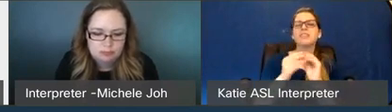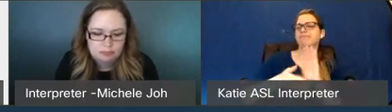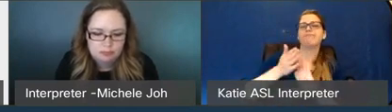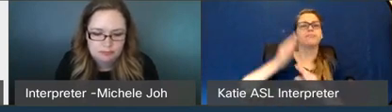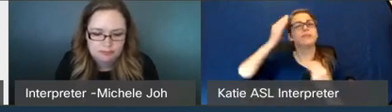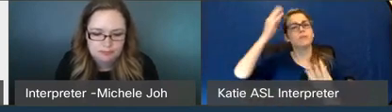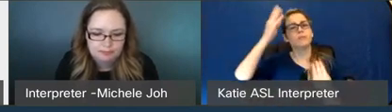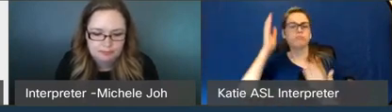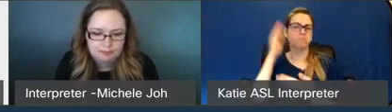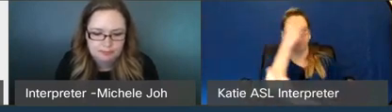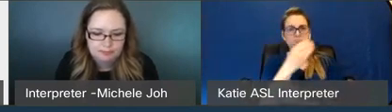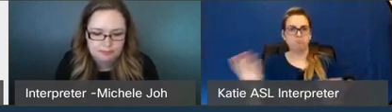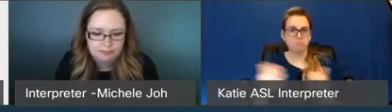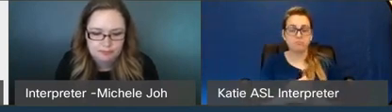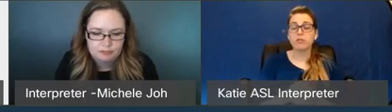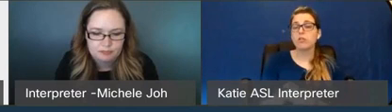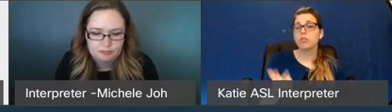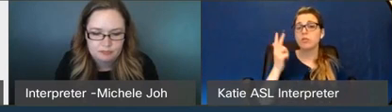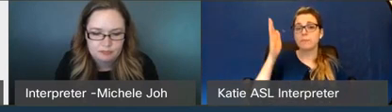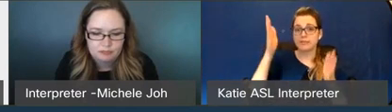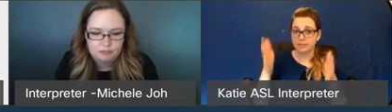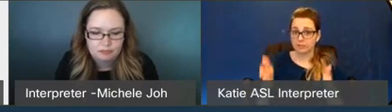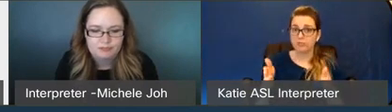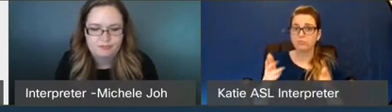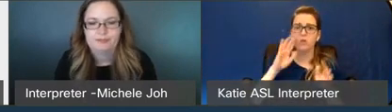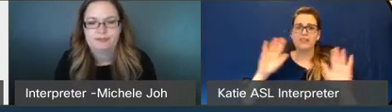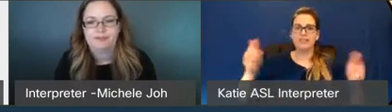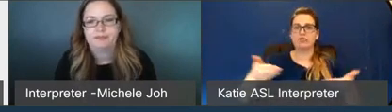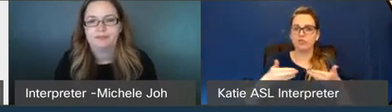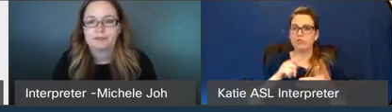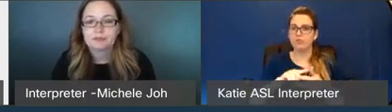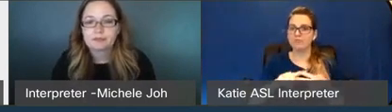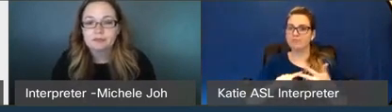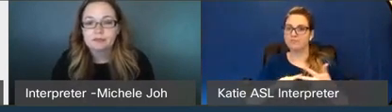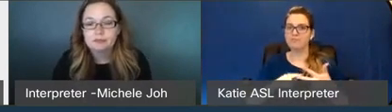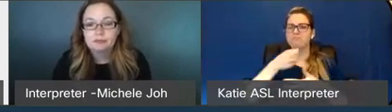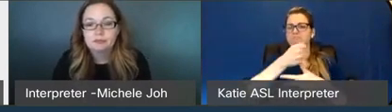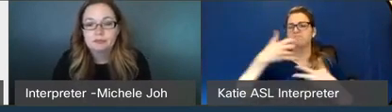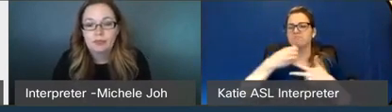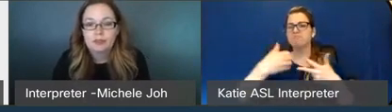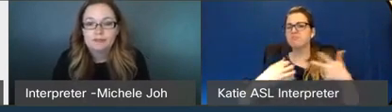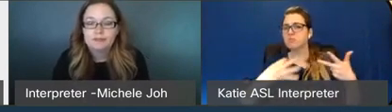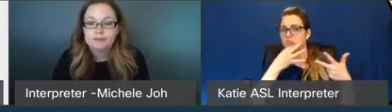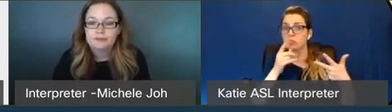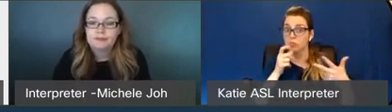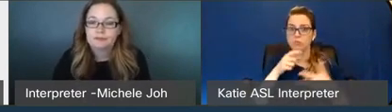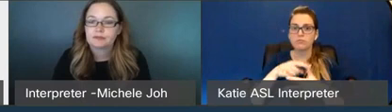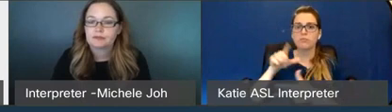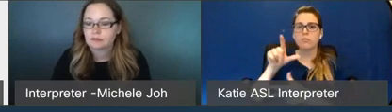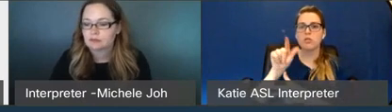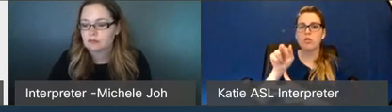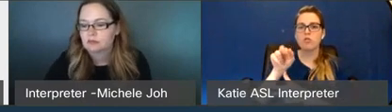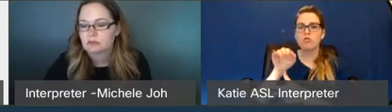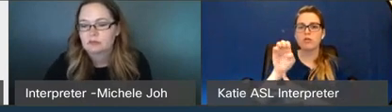And the three presenters who I am going to introduce in greater detail in a few minutes are Dr. Lawrence Westreich,